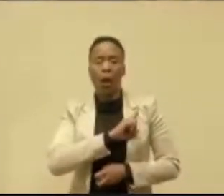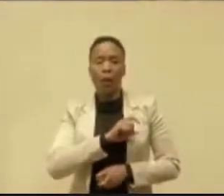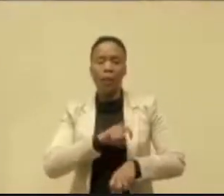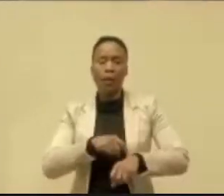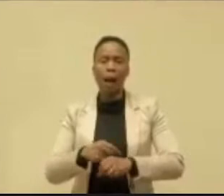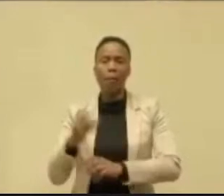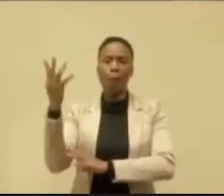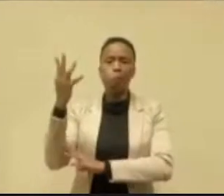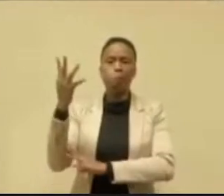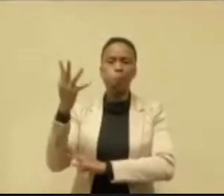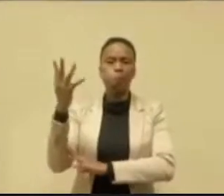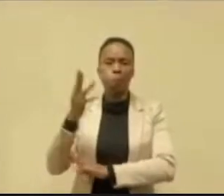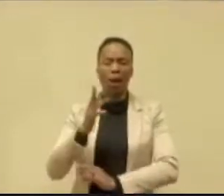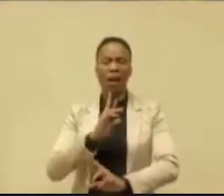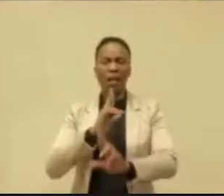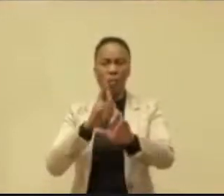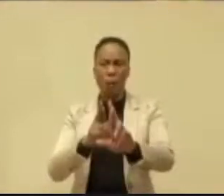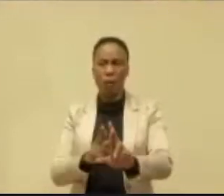at the report